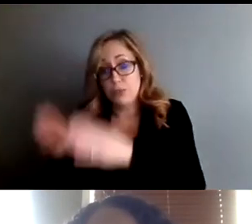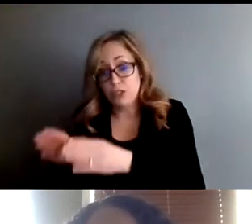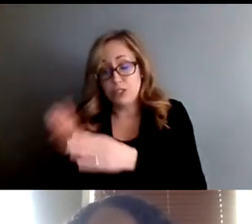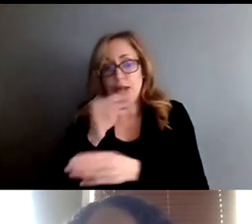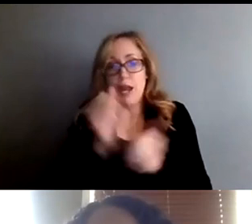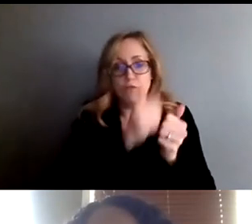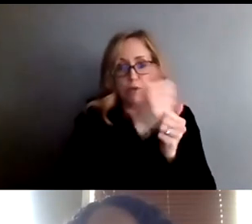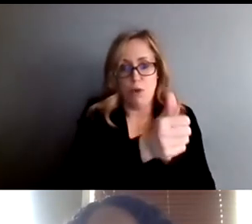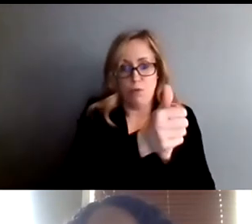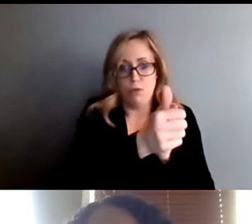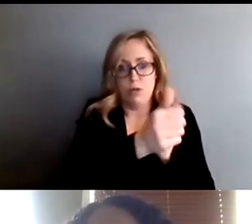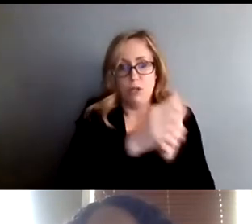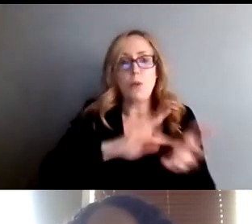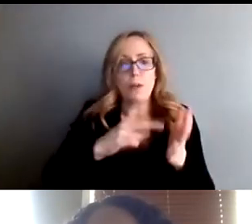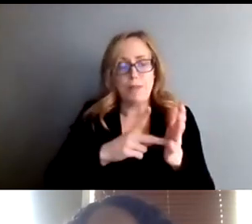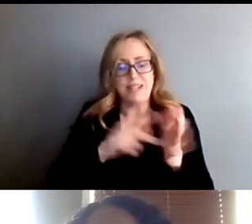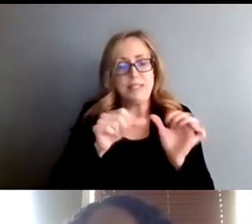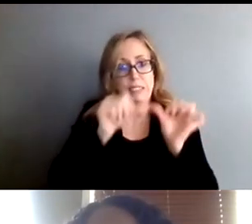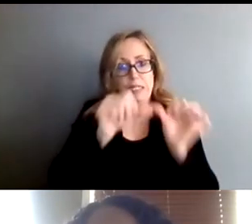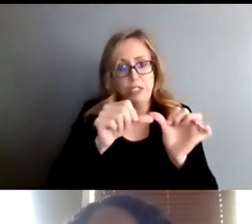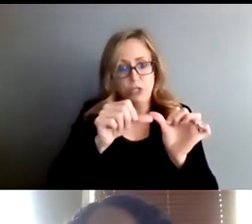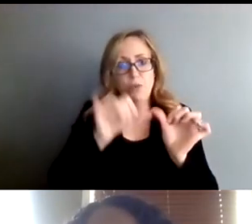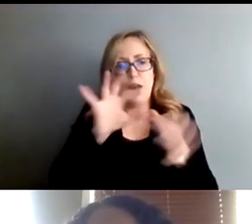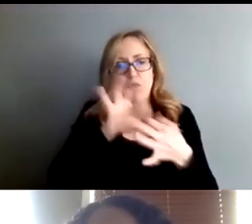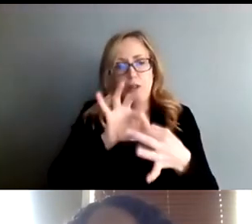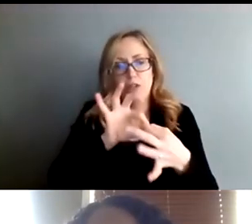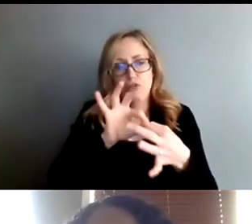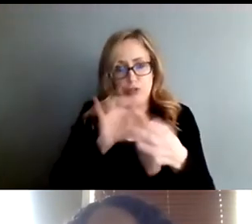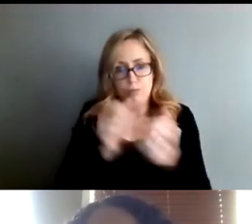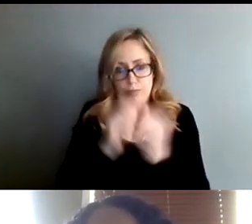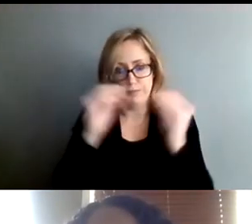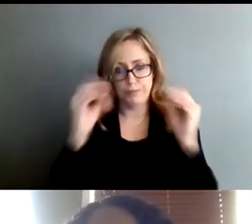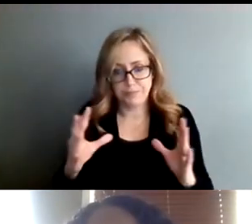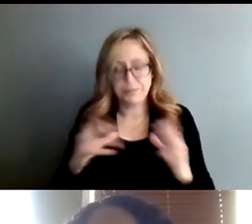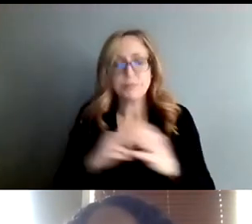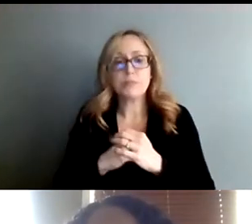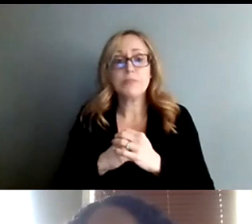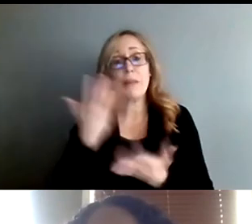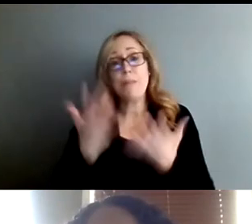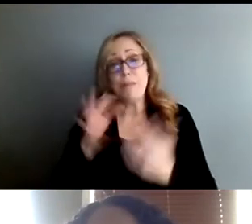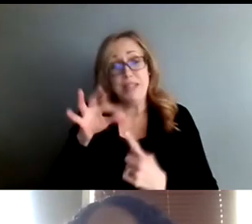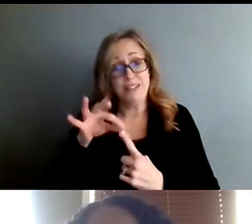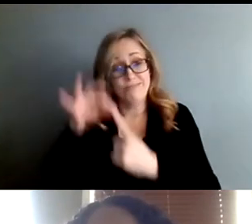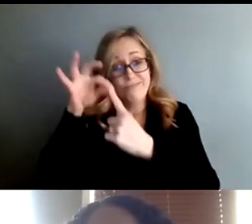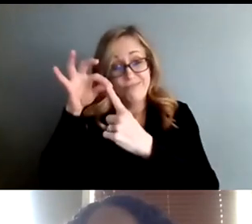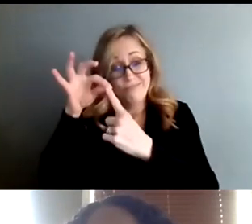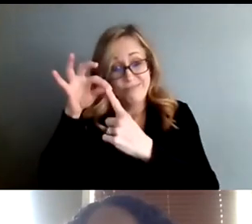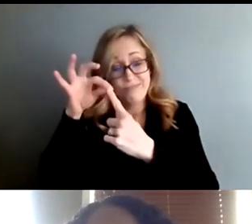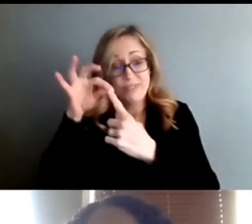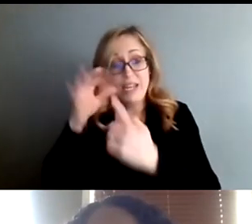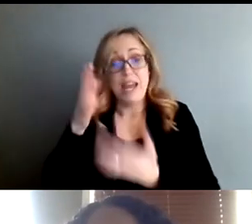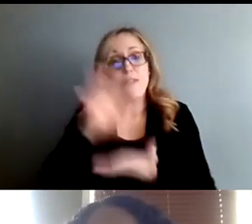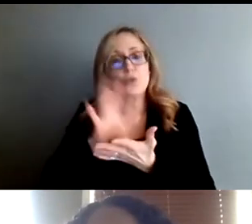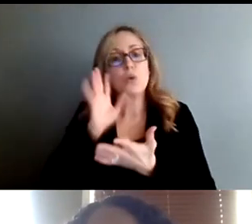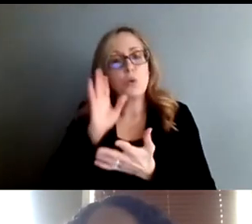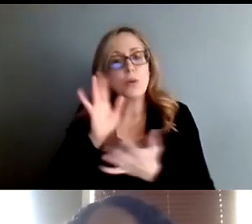That's to keep those student-teacher relationships consistent. There may be some exceptions to that rule, and your school will be reaching out